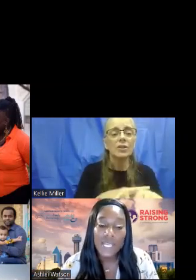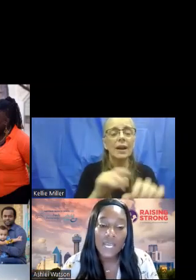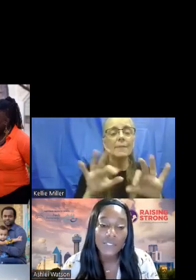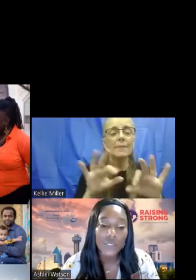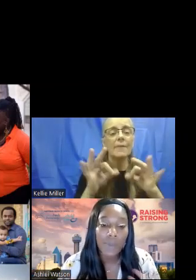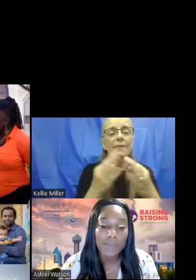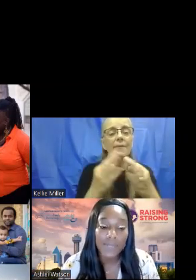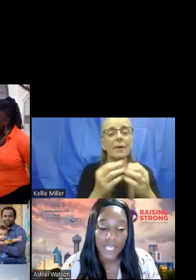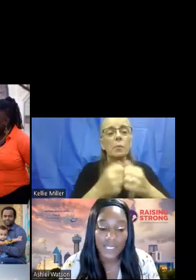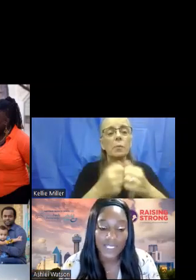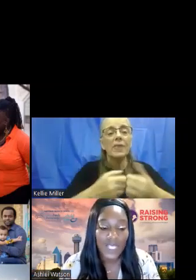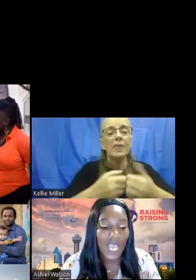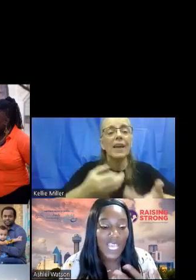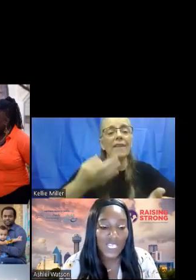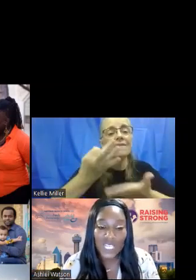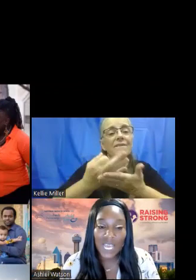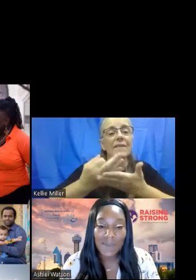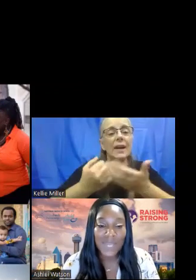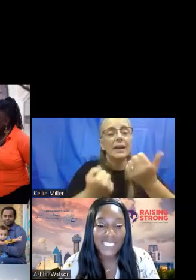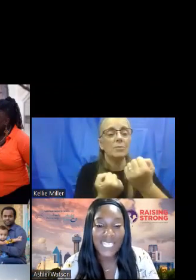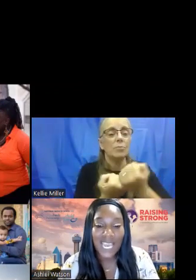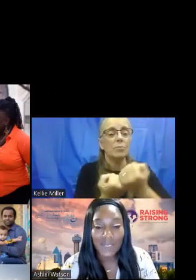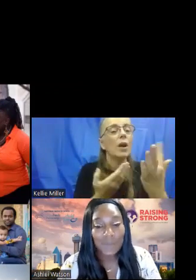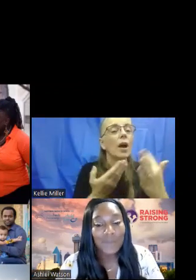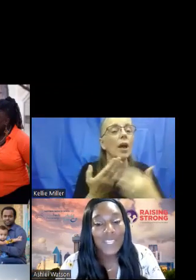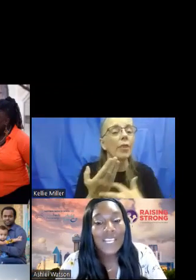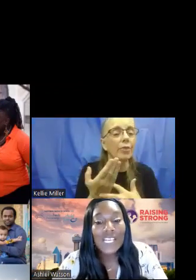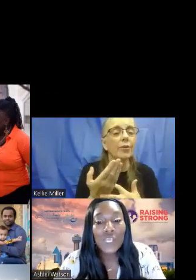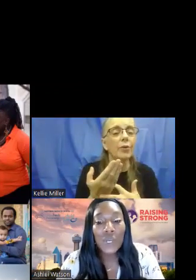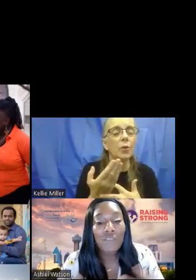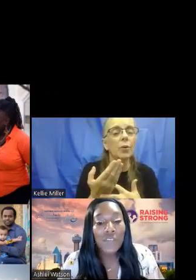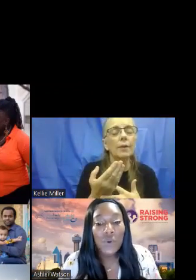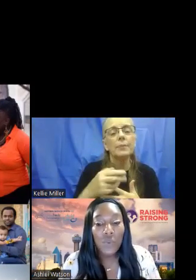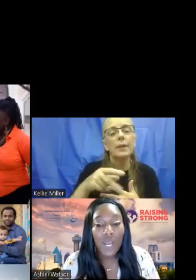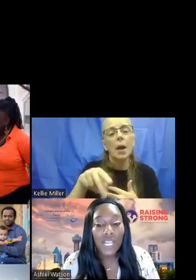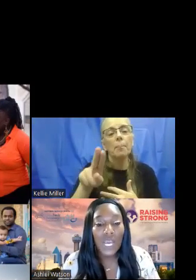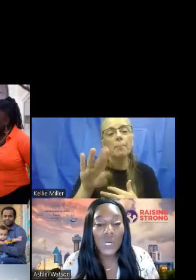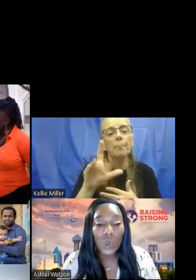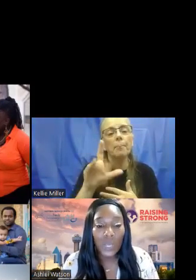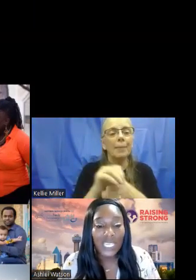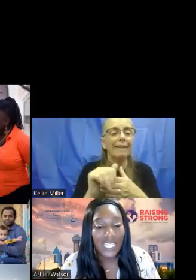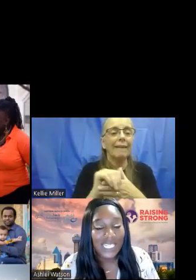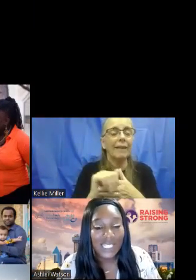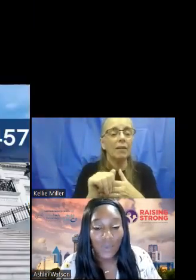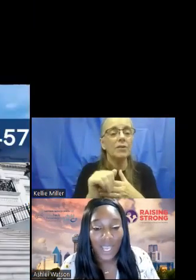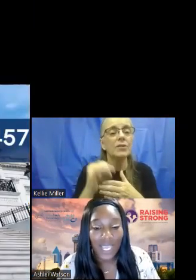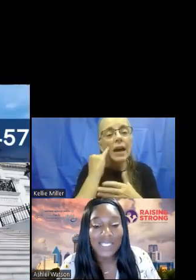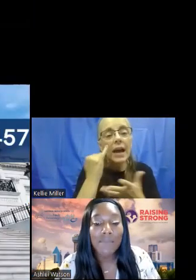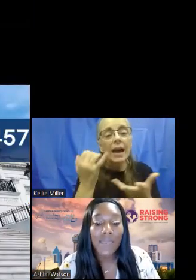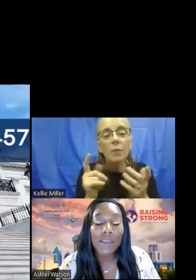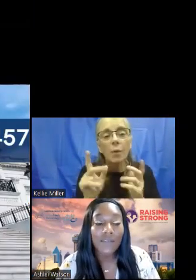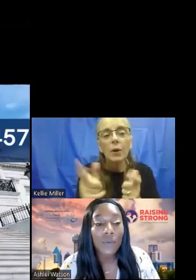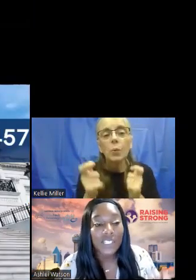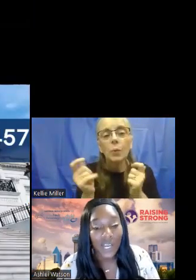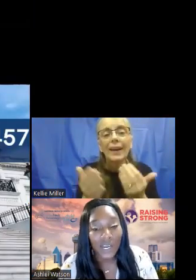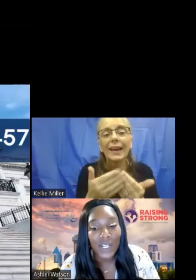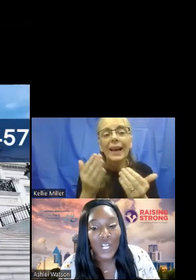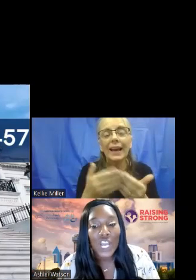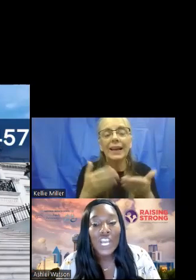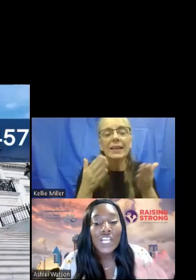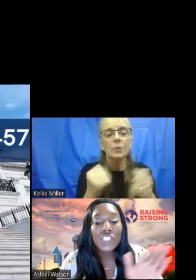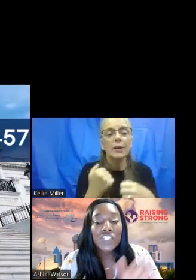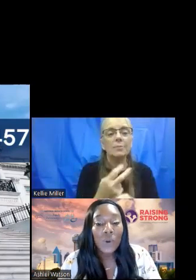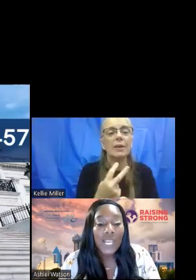of it comes through public dollars. Next slide. So if you want a quick and easy way to make your voice